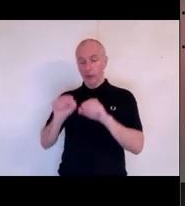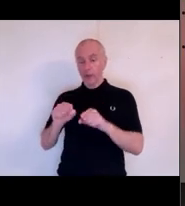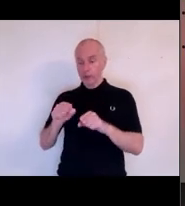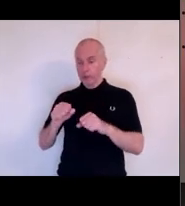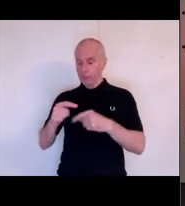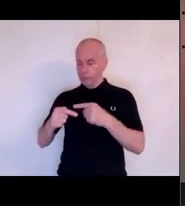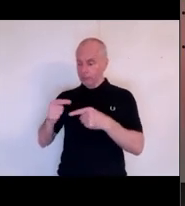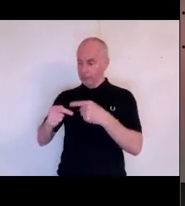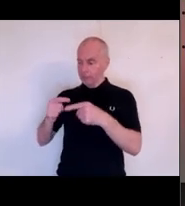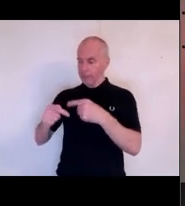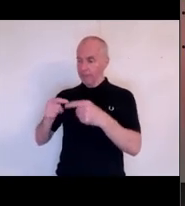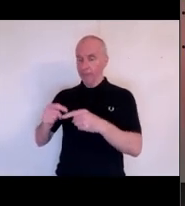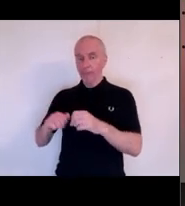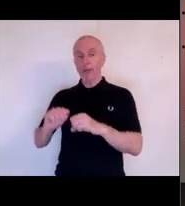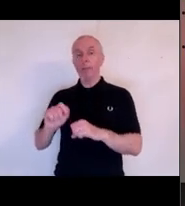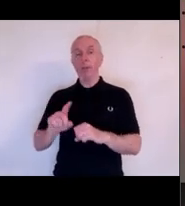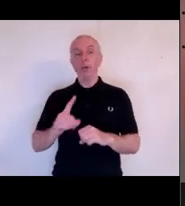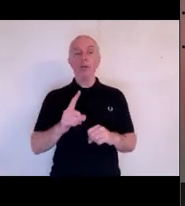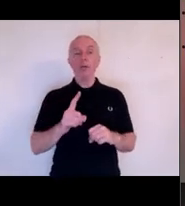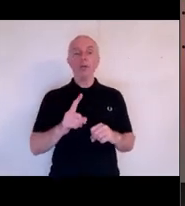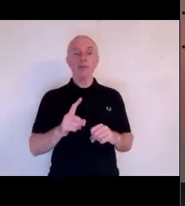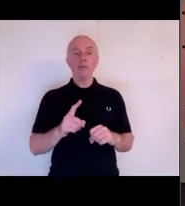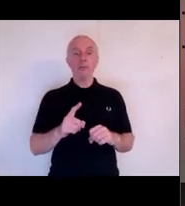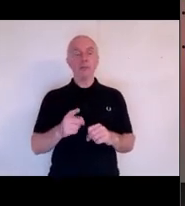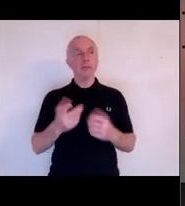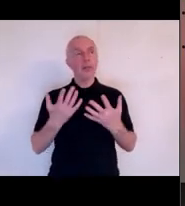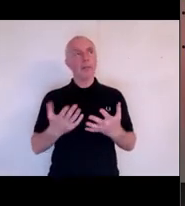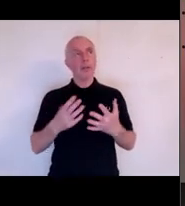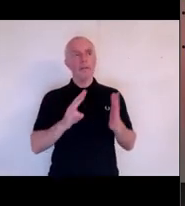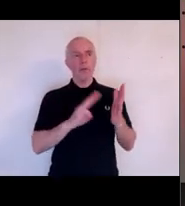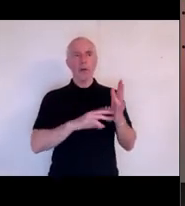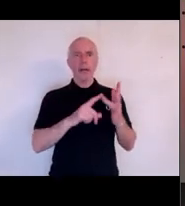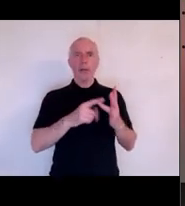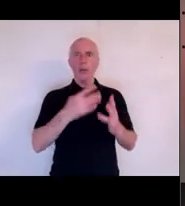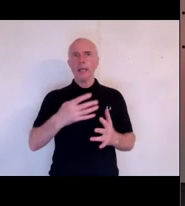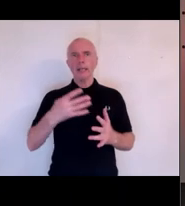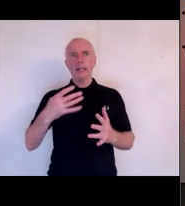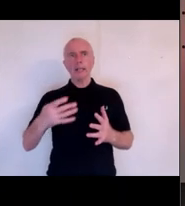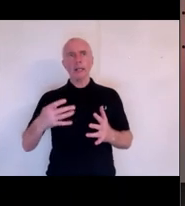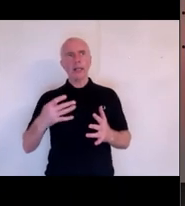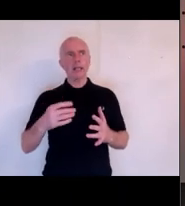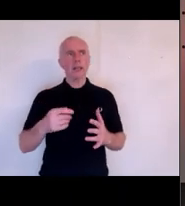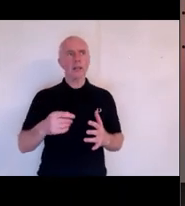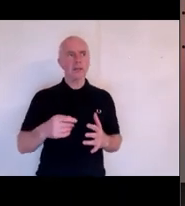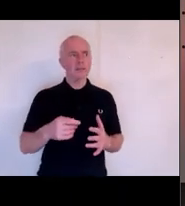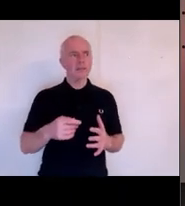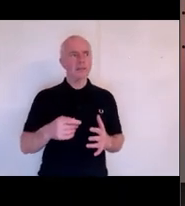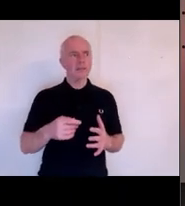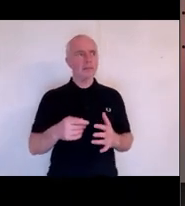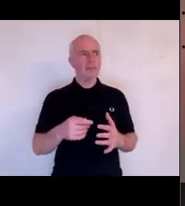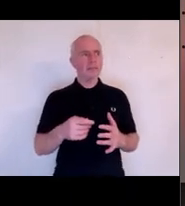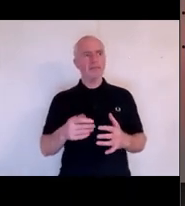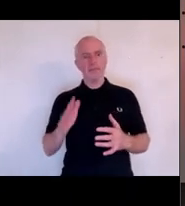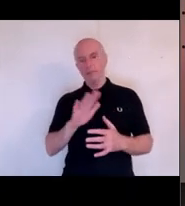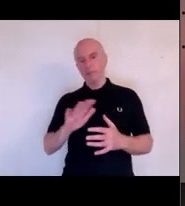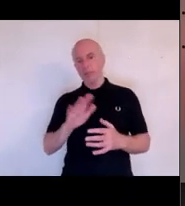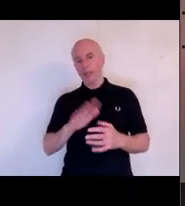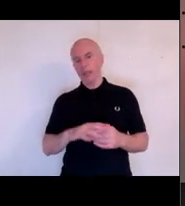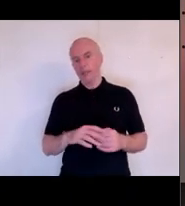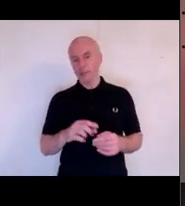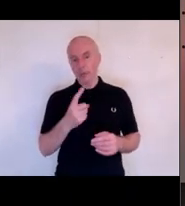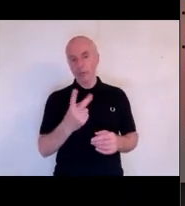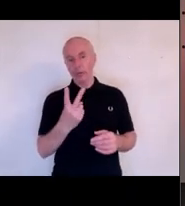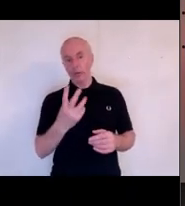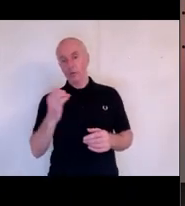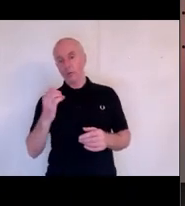currently total world production capacity from moly 99, millibdenum 99, is maybe 120, 130